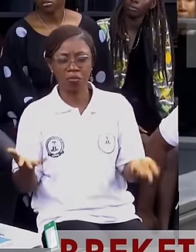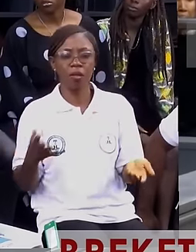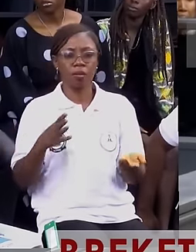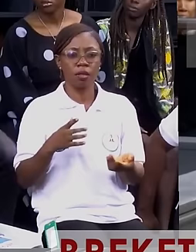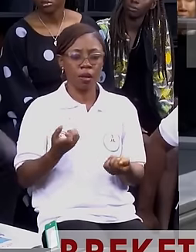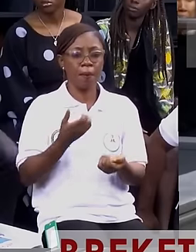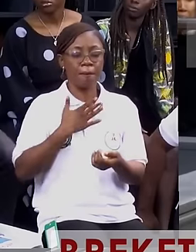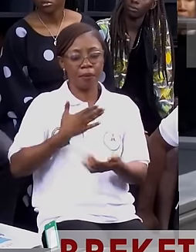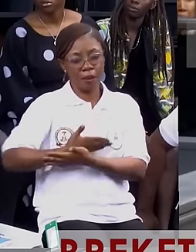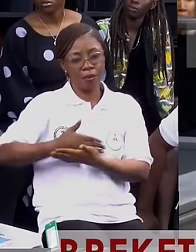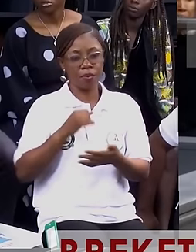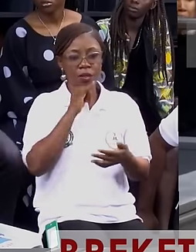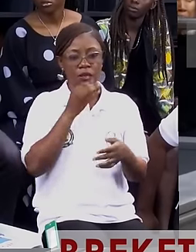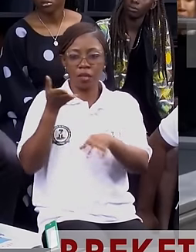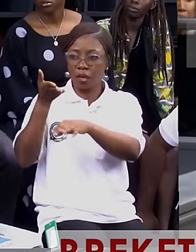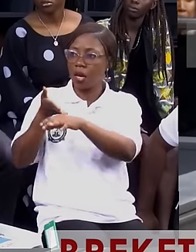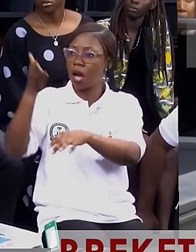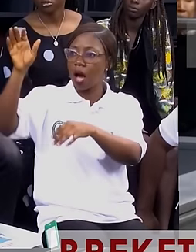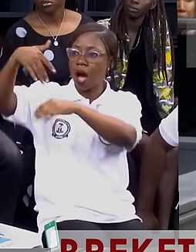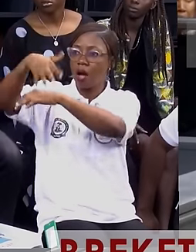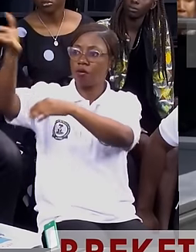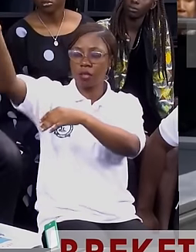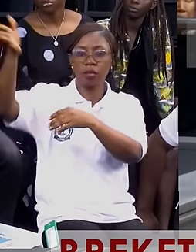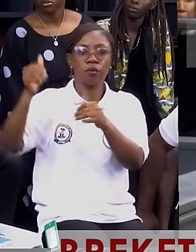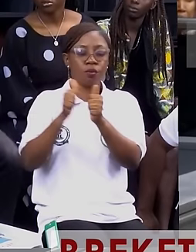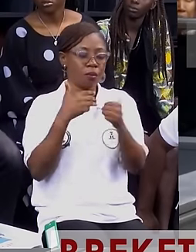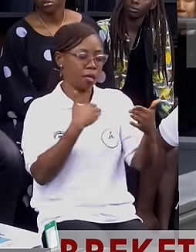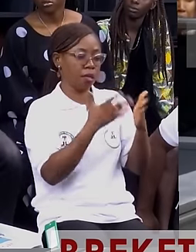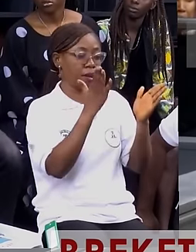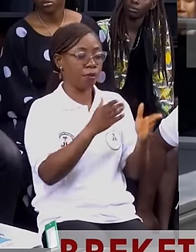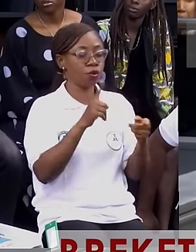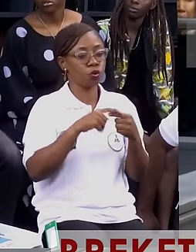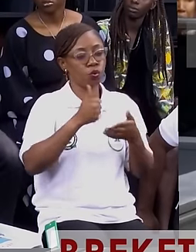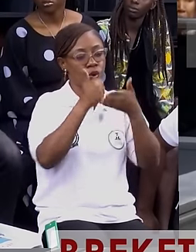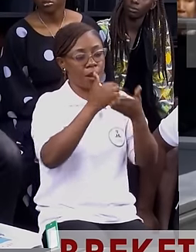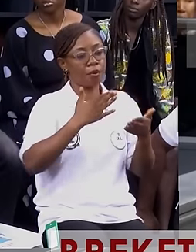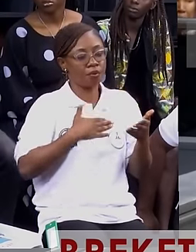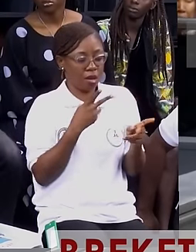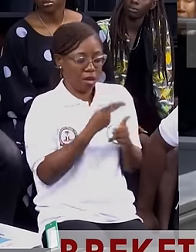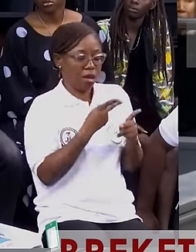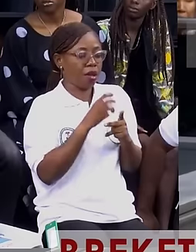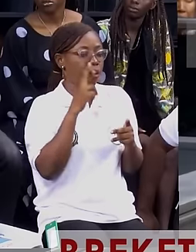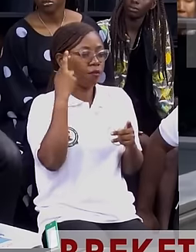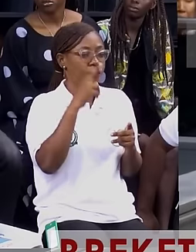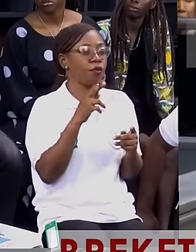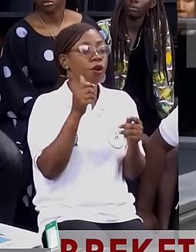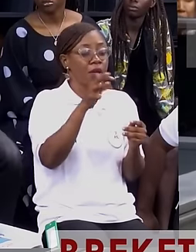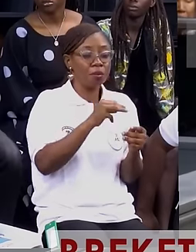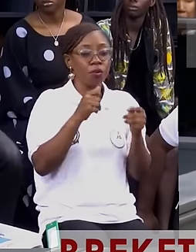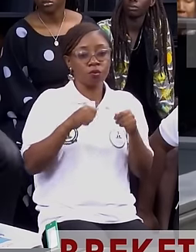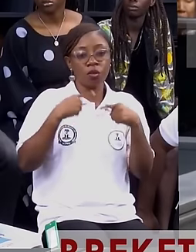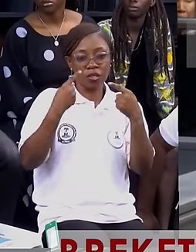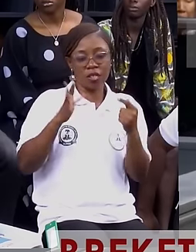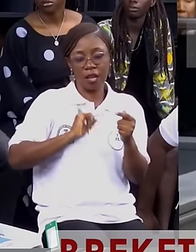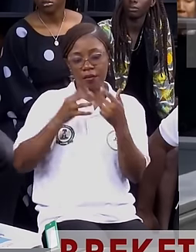my baby is at home. He's outside there with my neighbor. I came with her just to help me take care of him so that he will not distract me when I'm